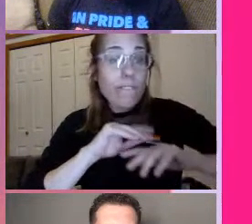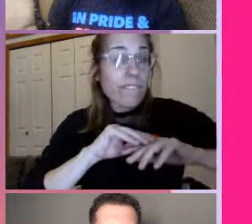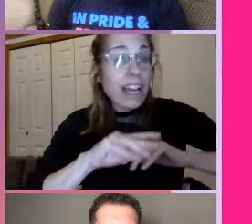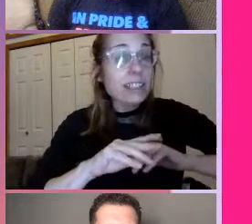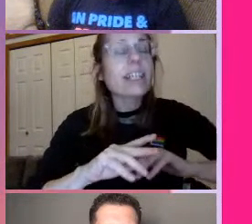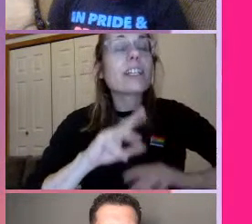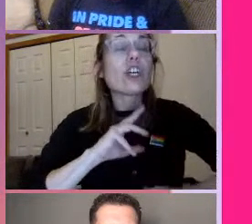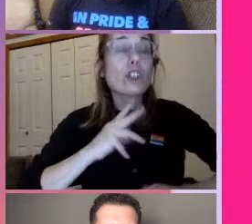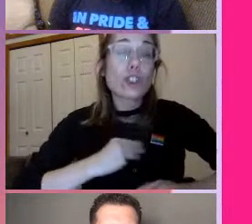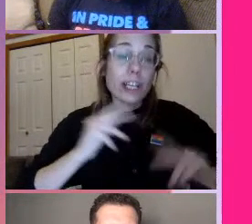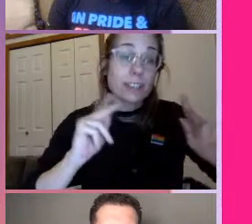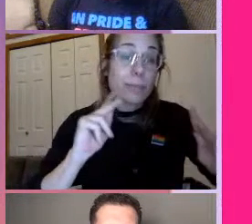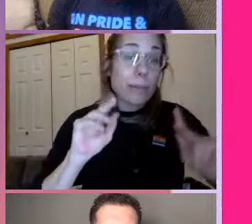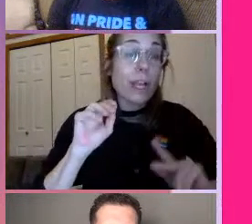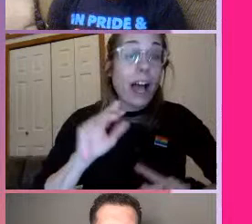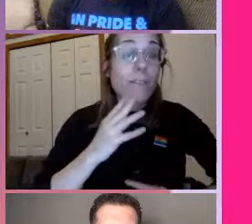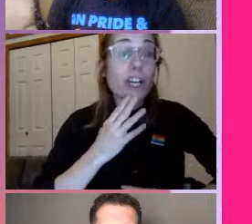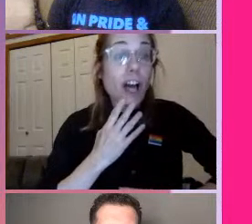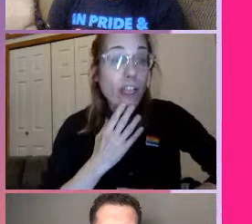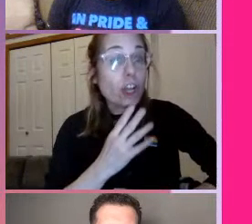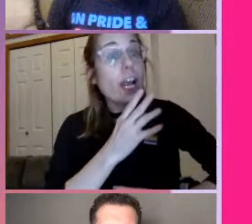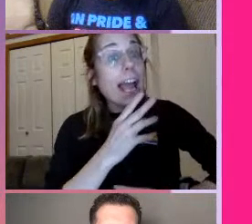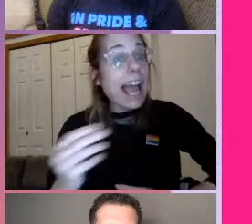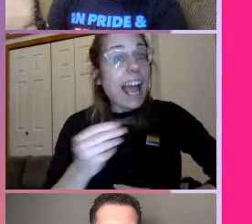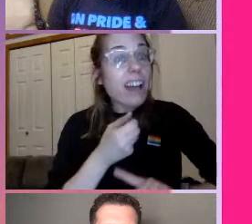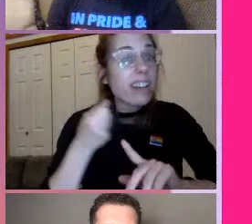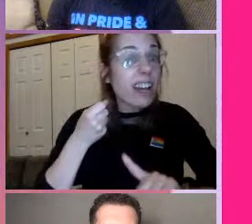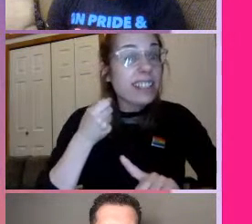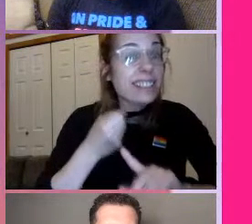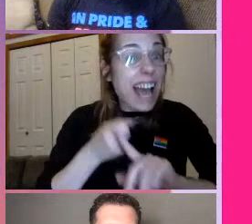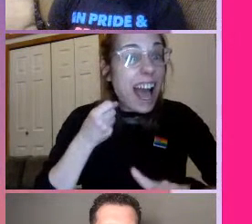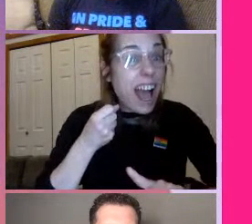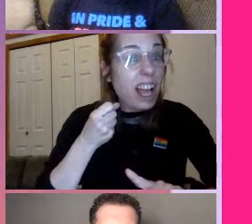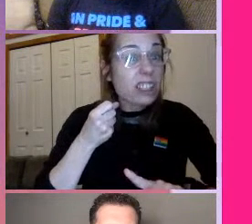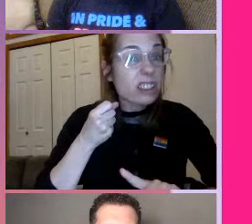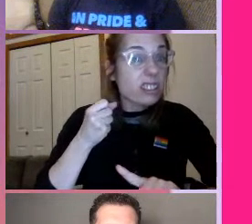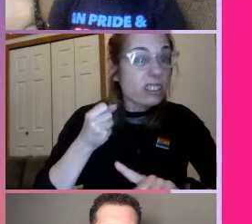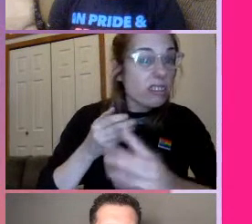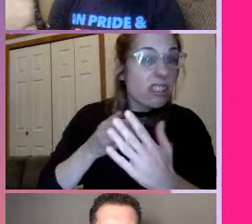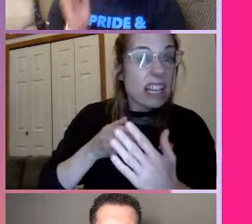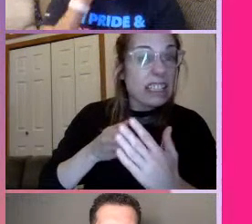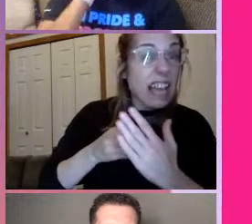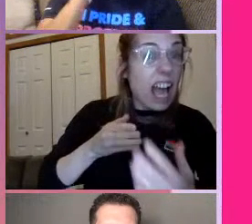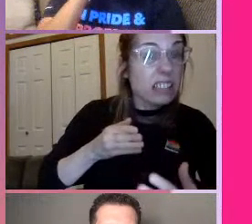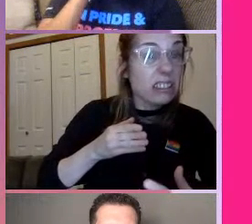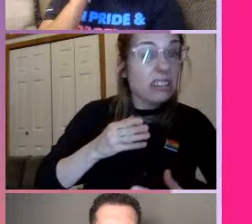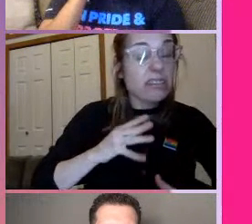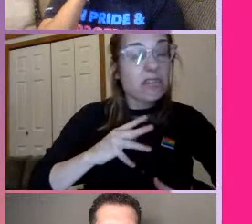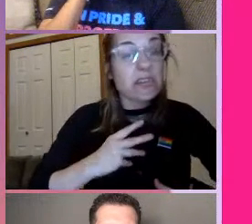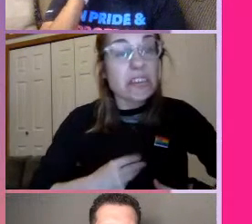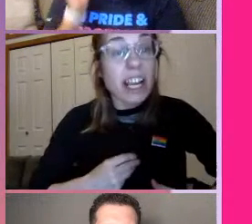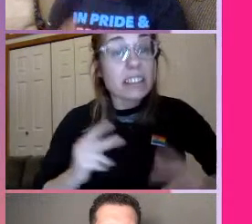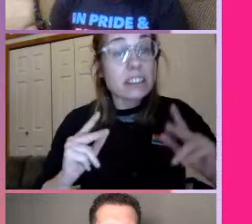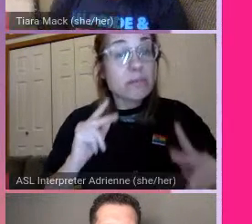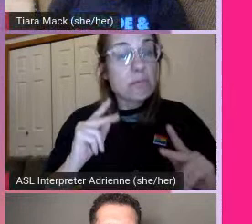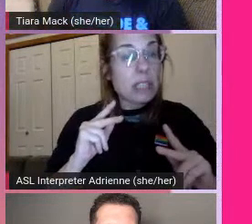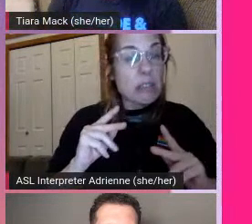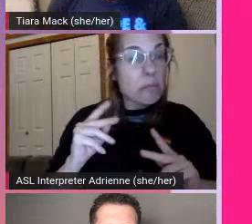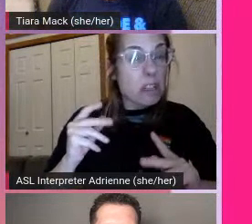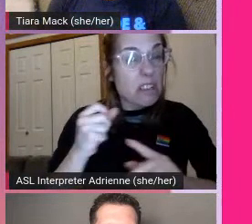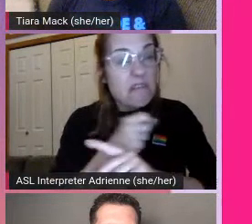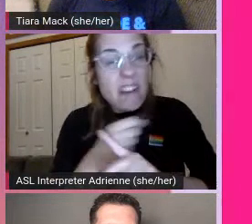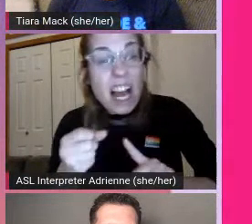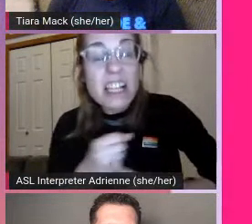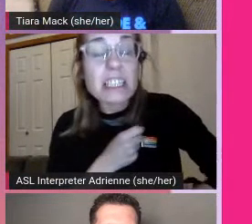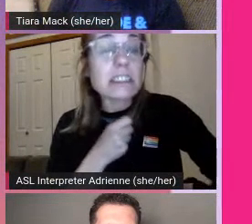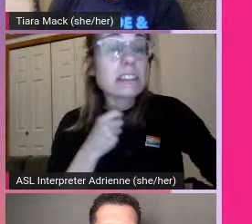athletes. Yes, and that's made some national news. The violence against queer and trans people. I know there are a